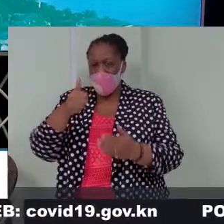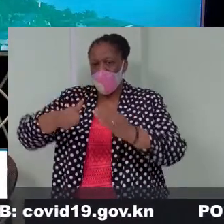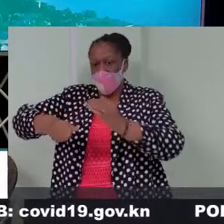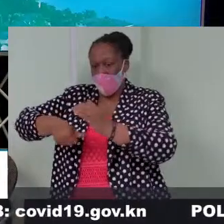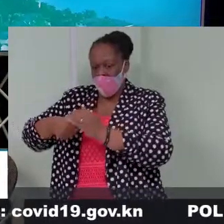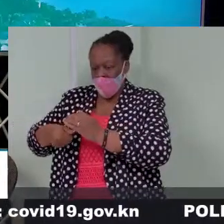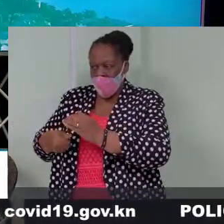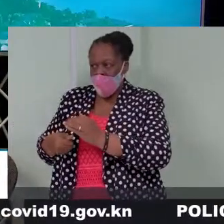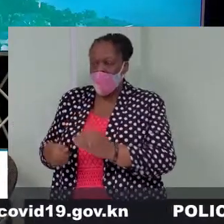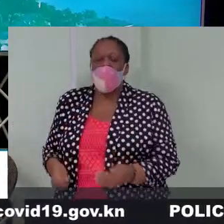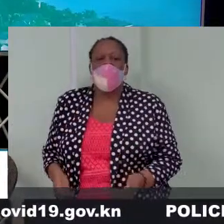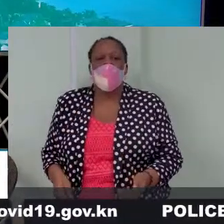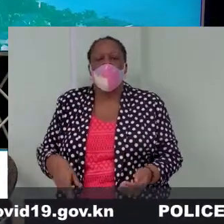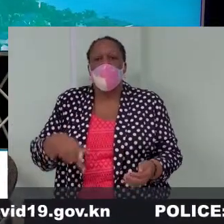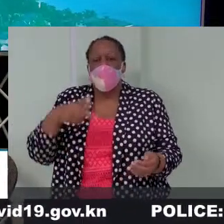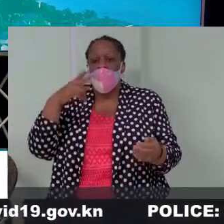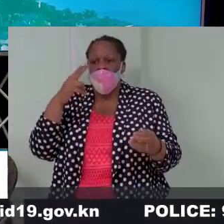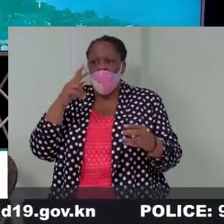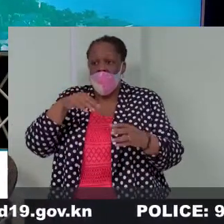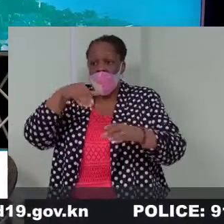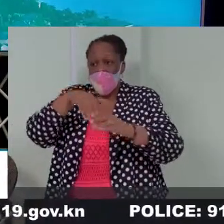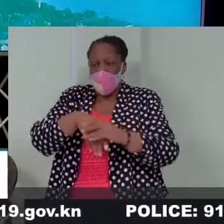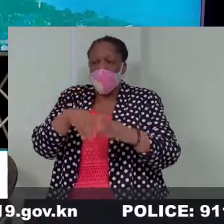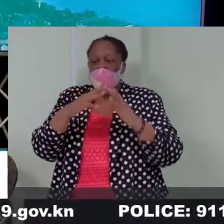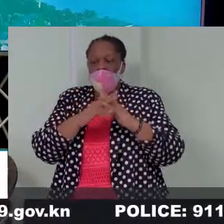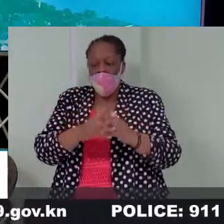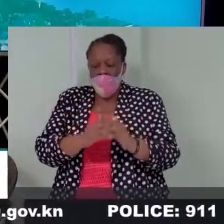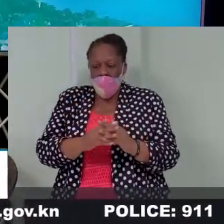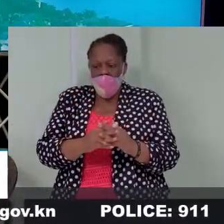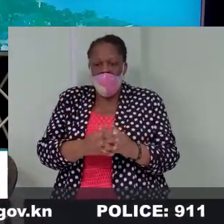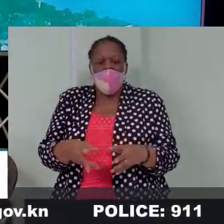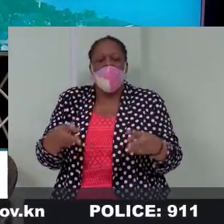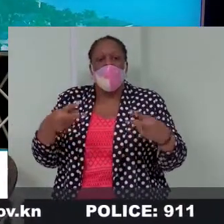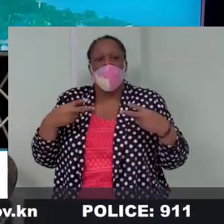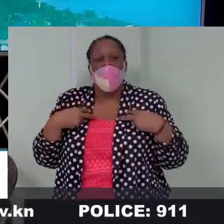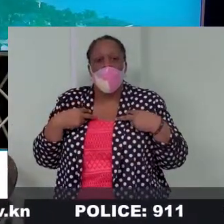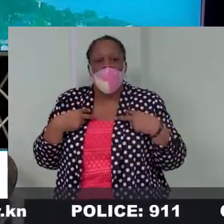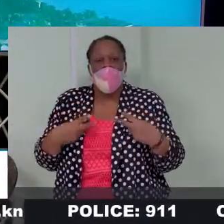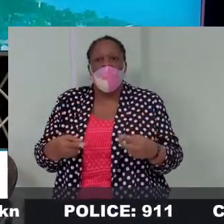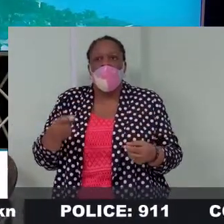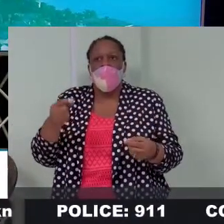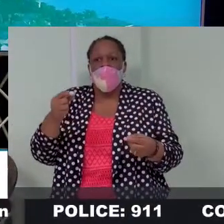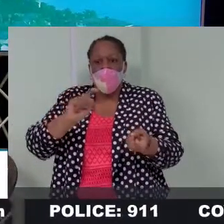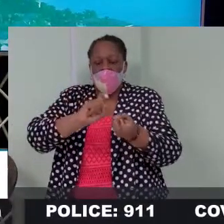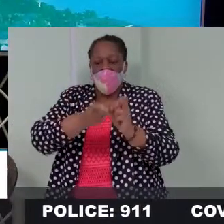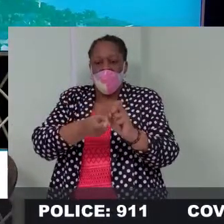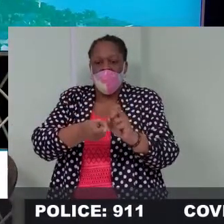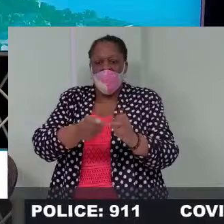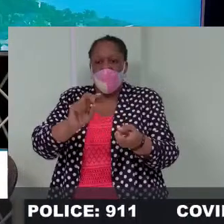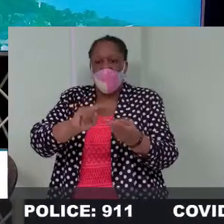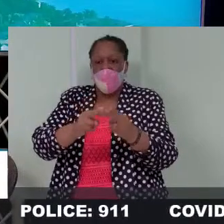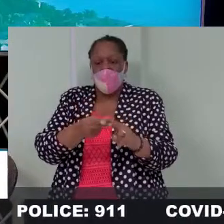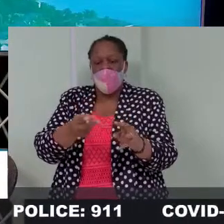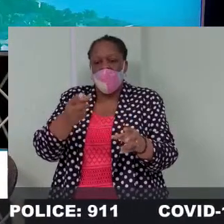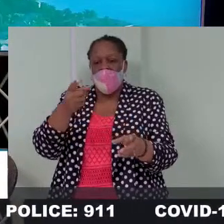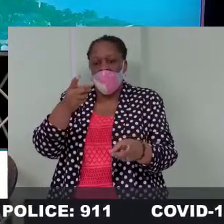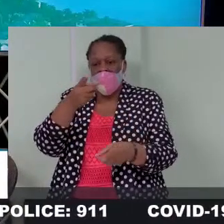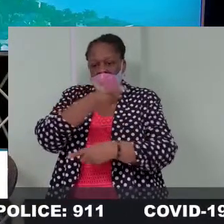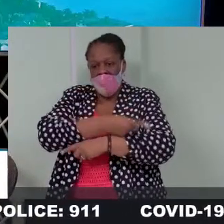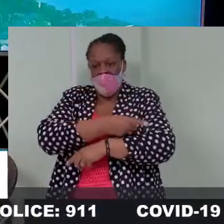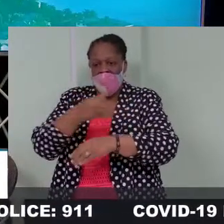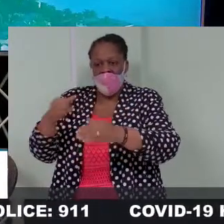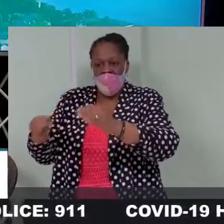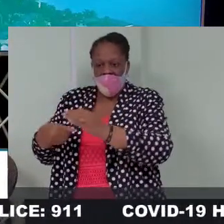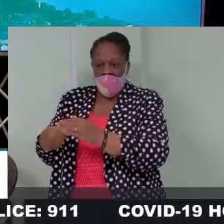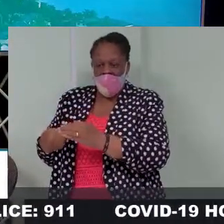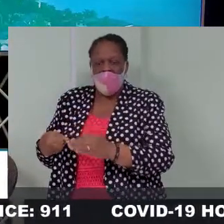protocols and measures, COVID-19 measures, in place even though there is the vaccine.